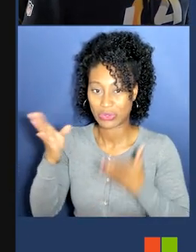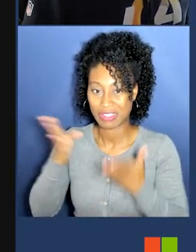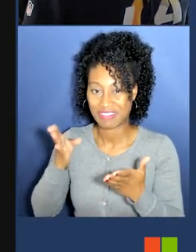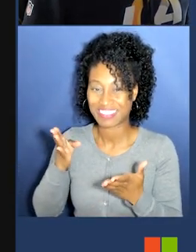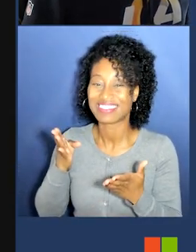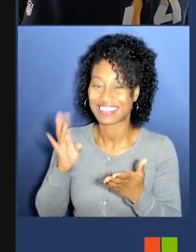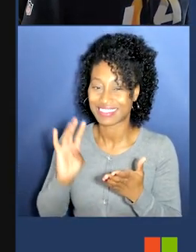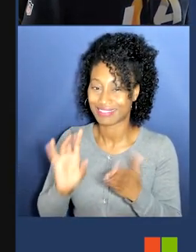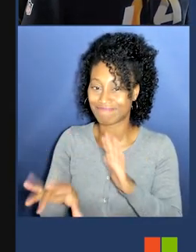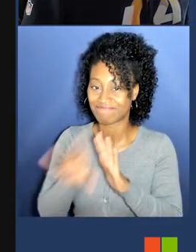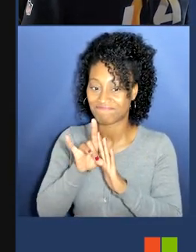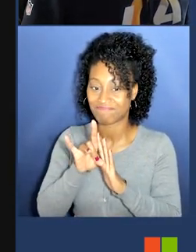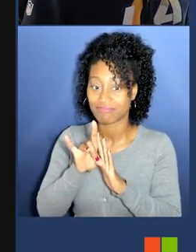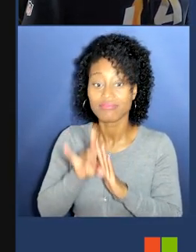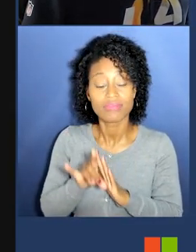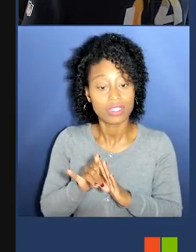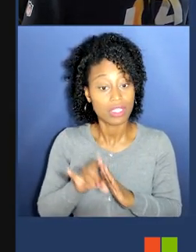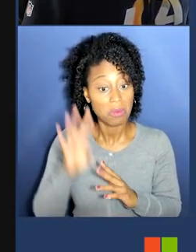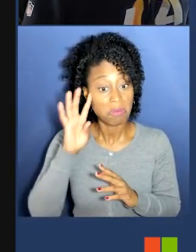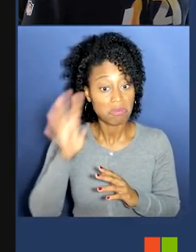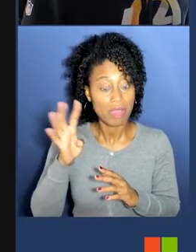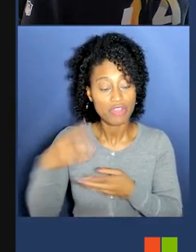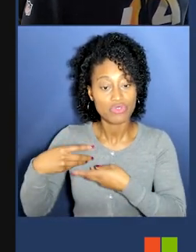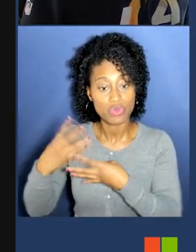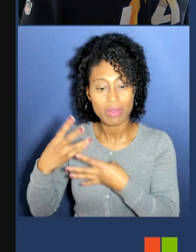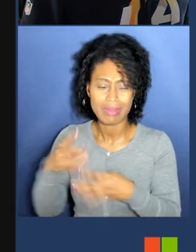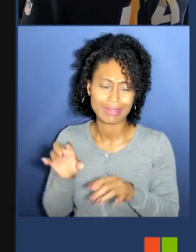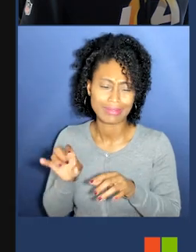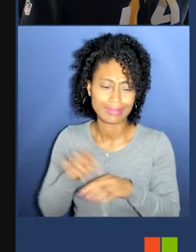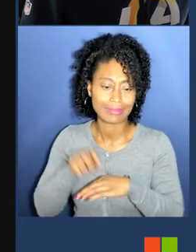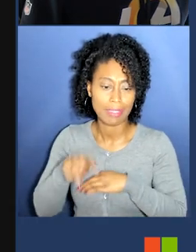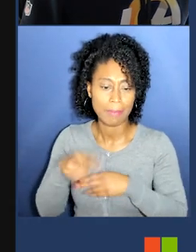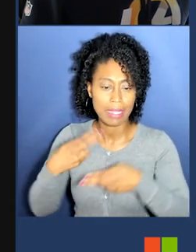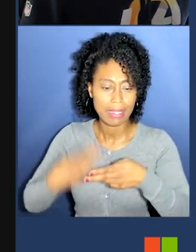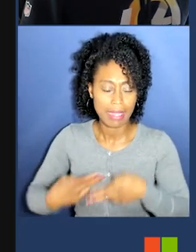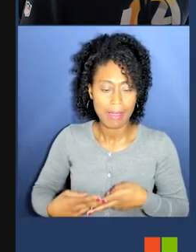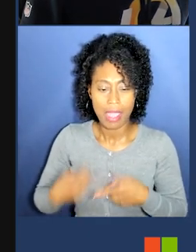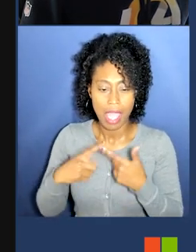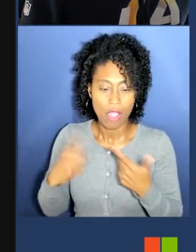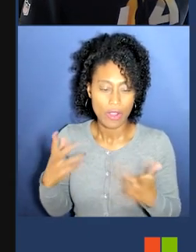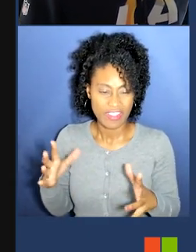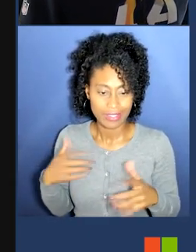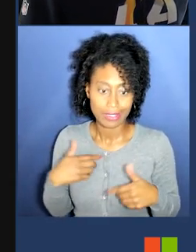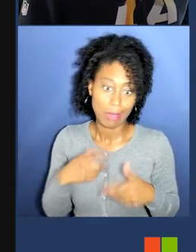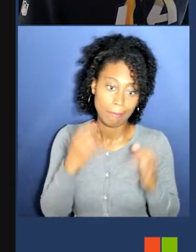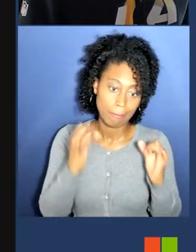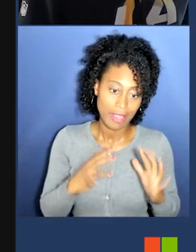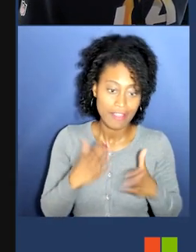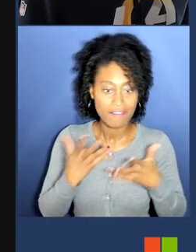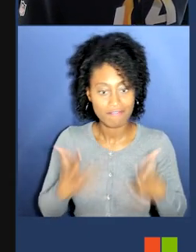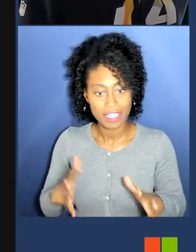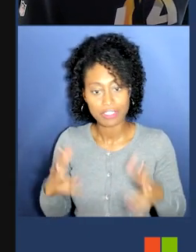create a queue here, just give it a name. I already did this here, the player finished match queue. We copy its